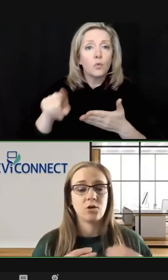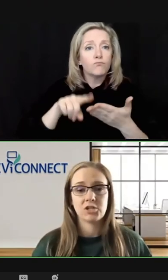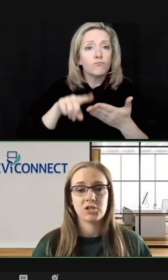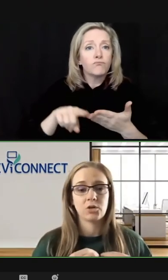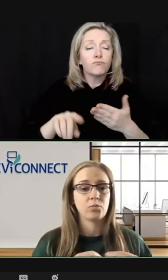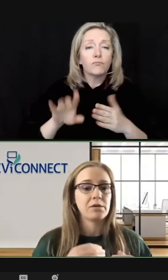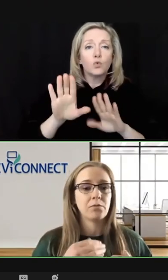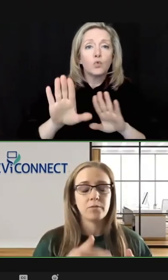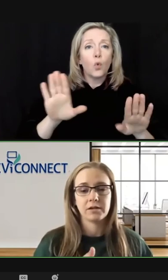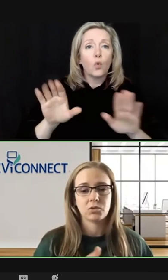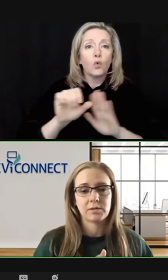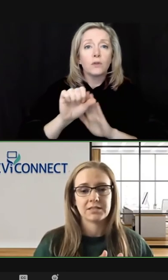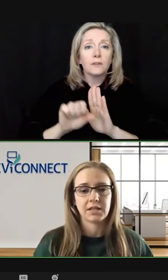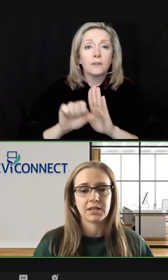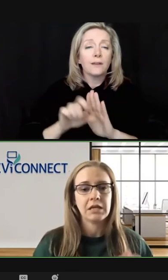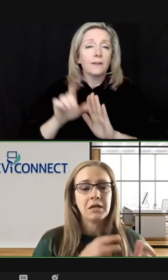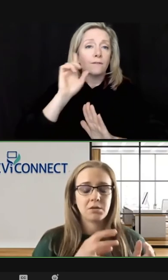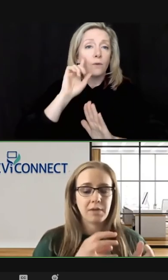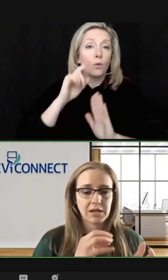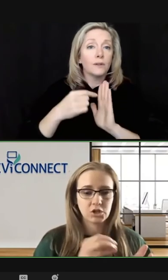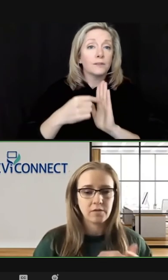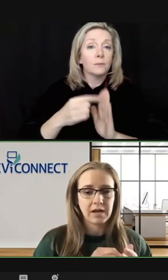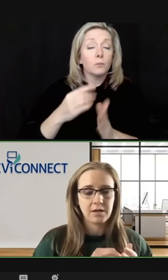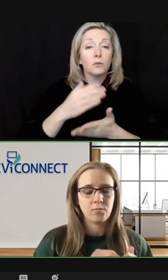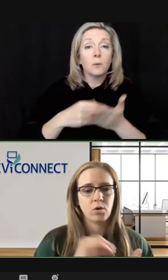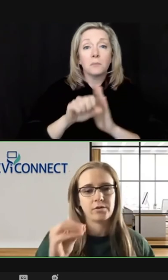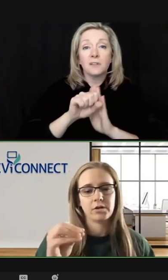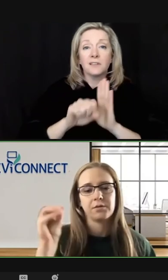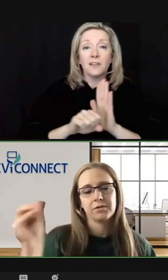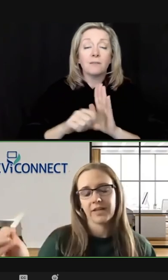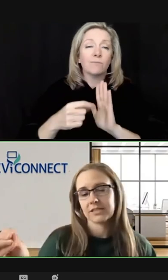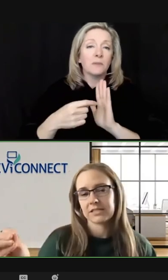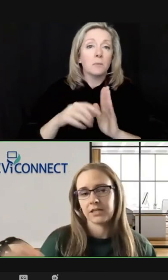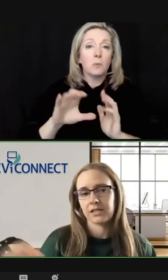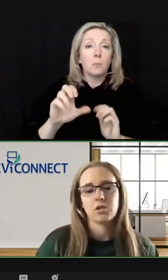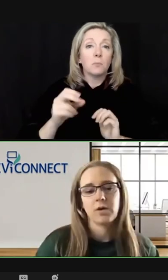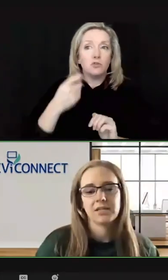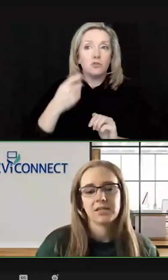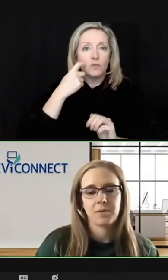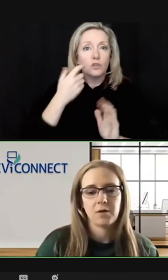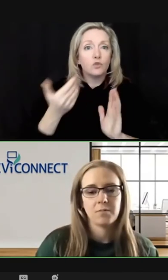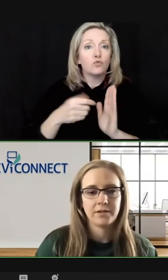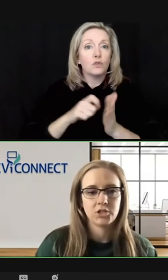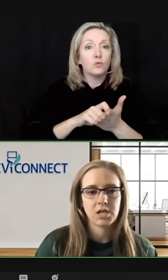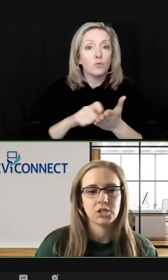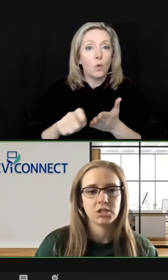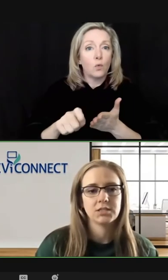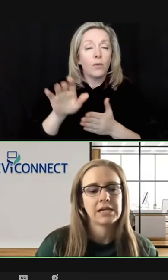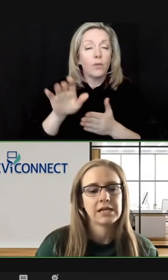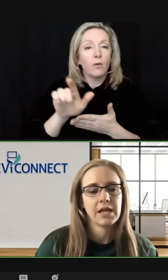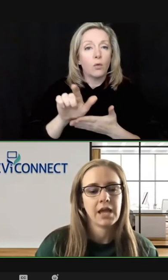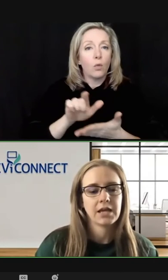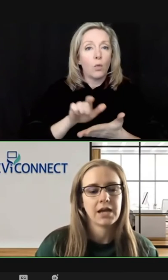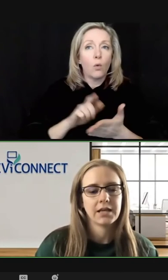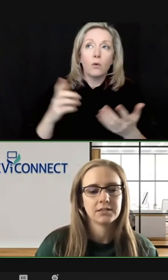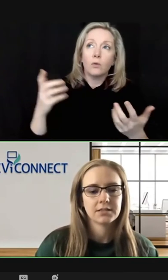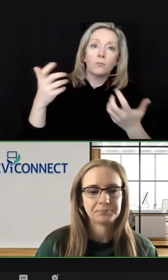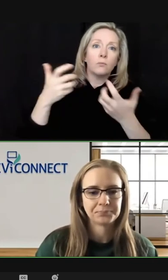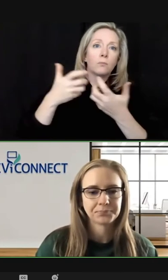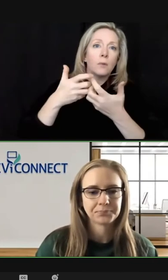of states, I know Michigan rewrote theirs recently to make sure that it more thoroughly reflected the US Department of Education's